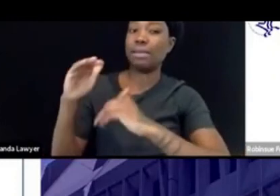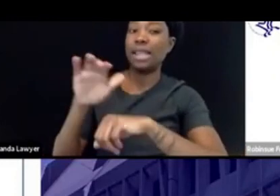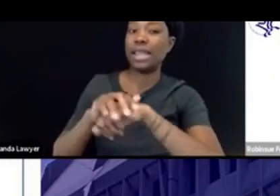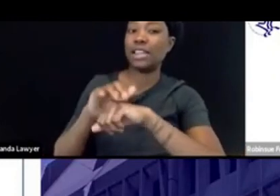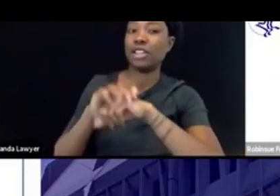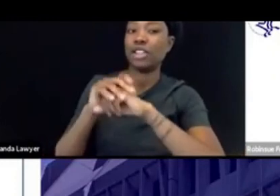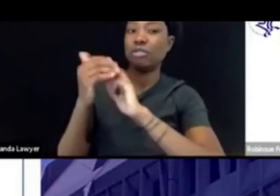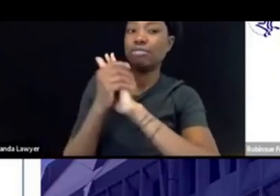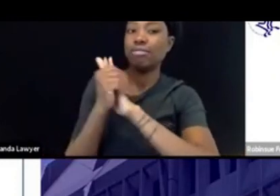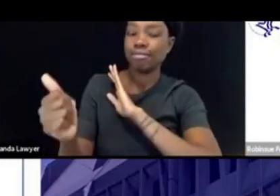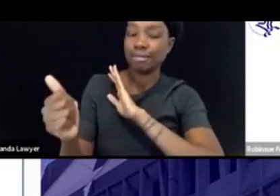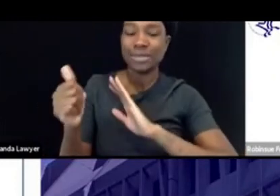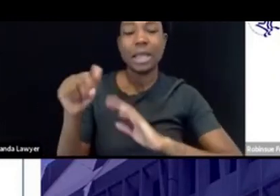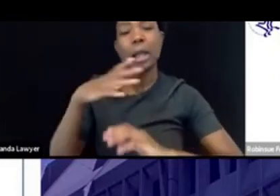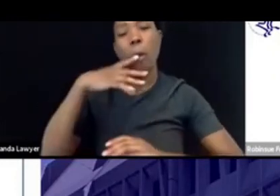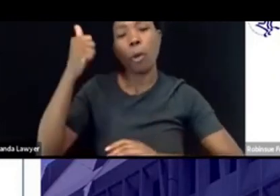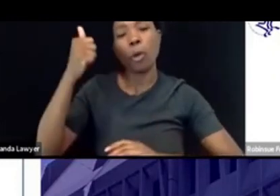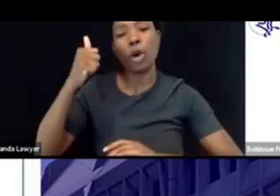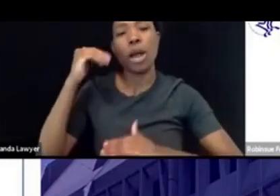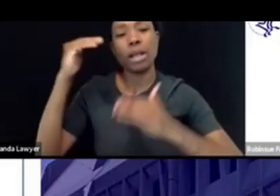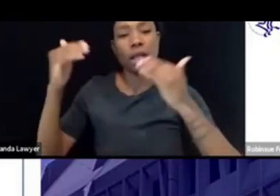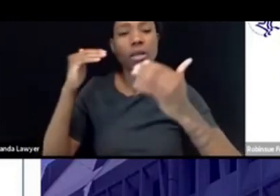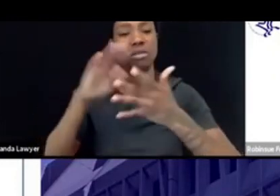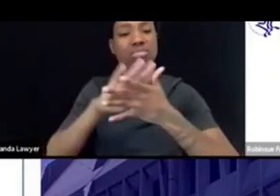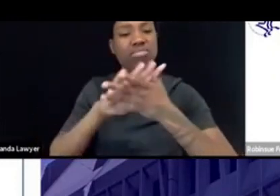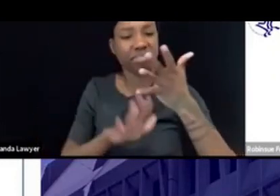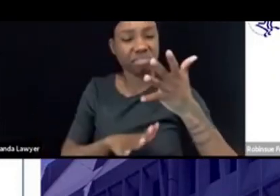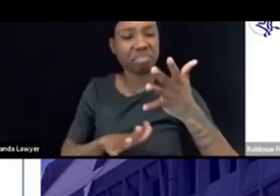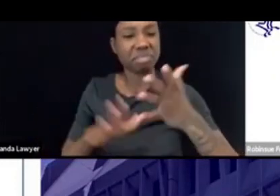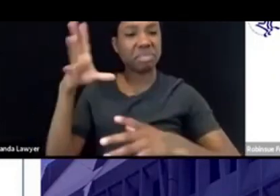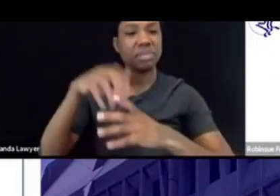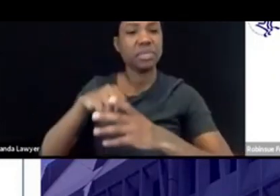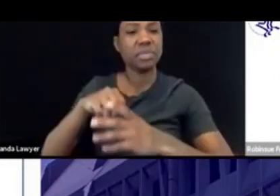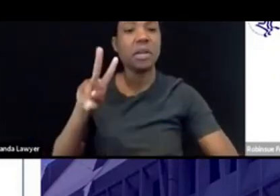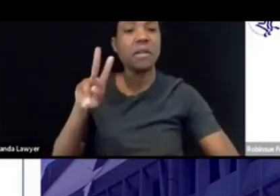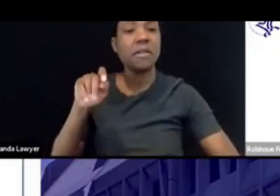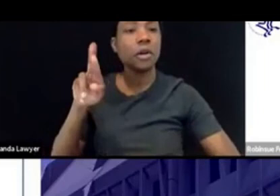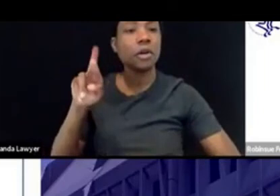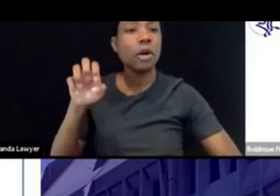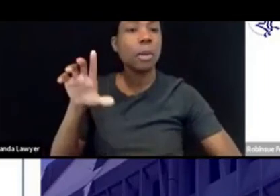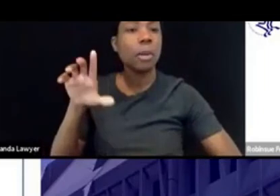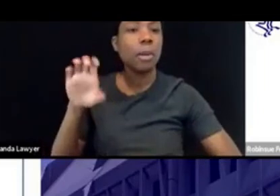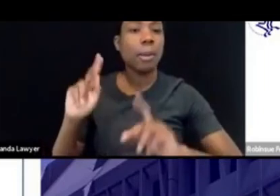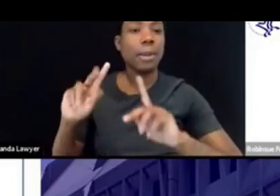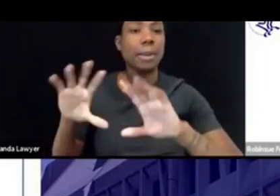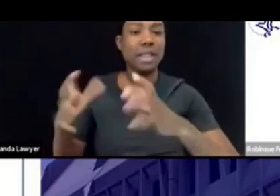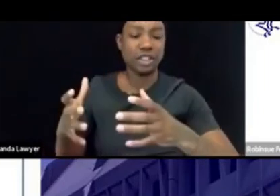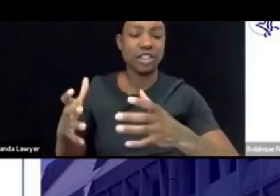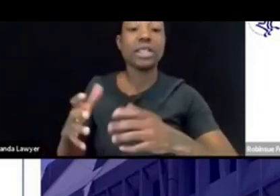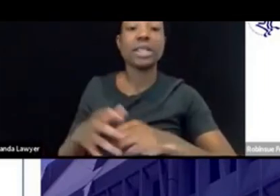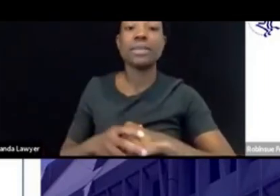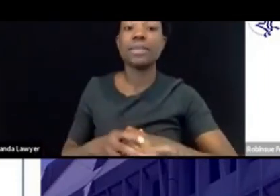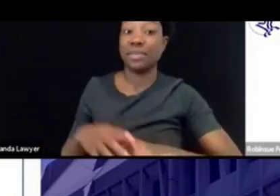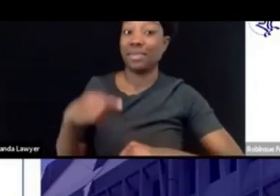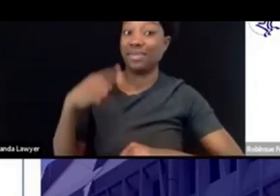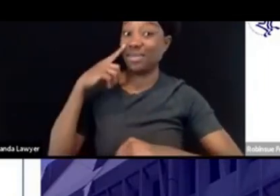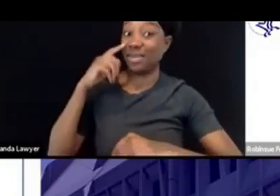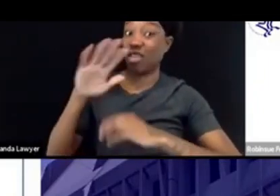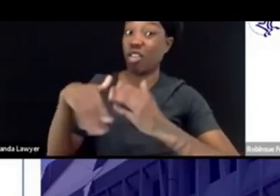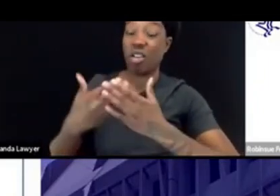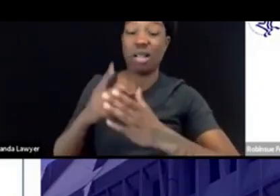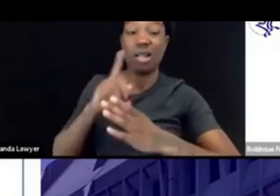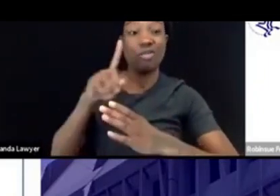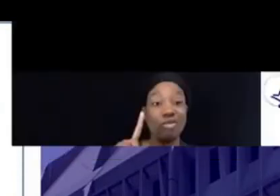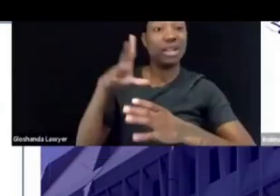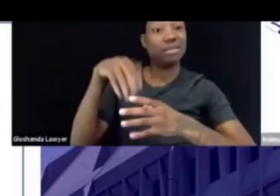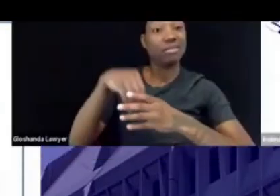And it really does, all of that ties into, I think, another overarching theme of these series,